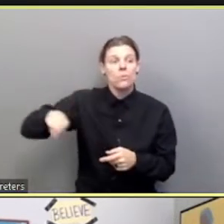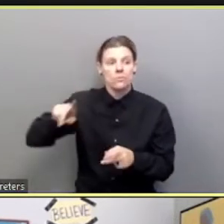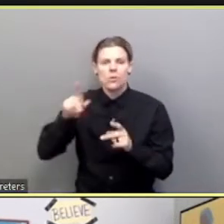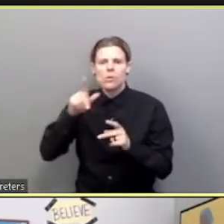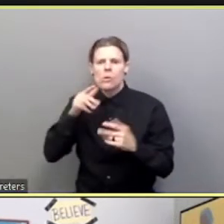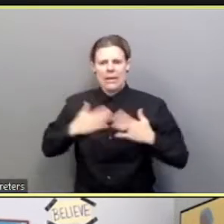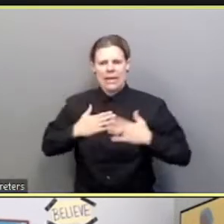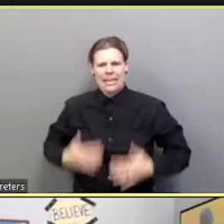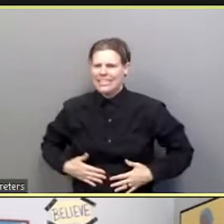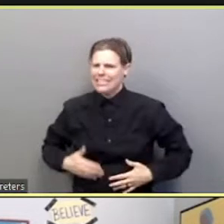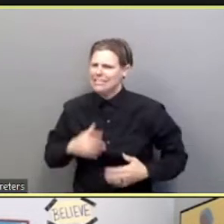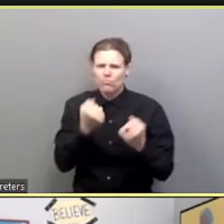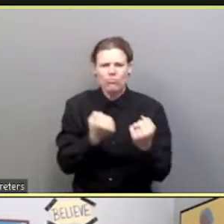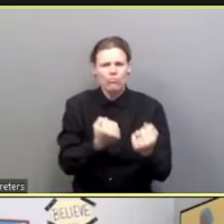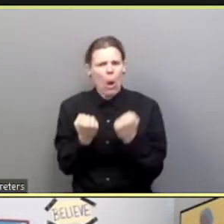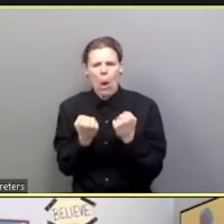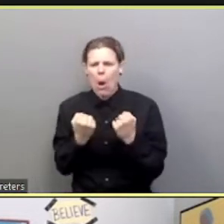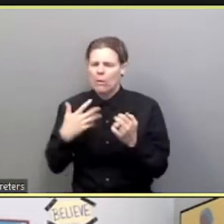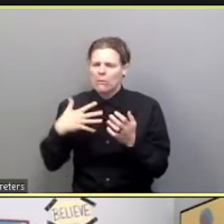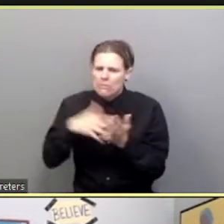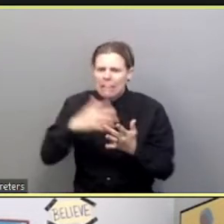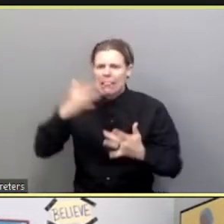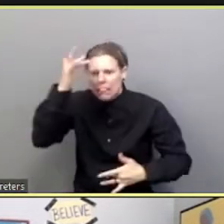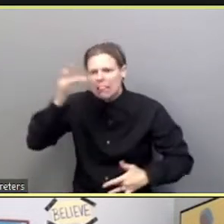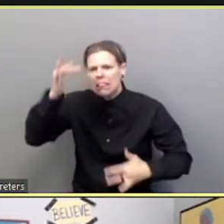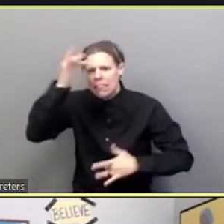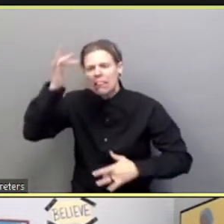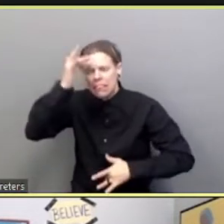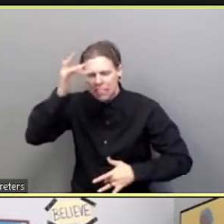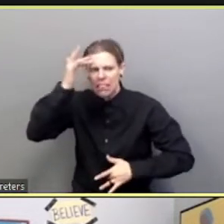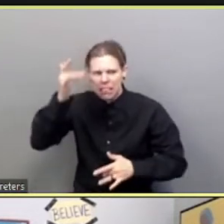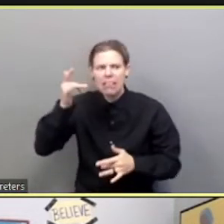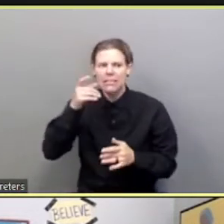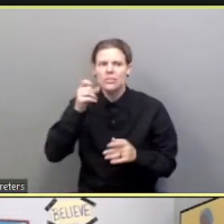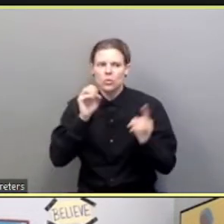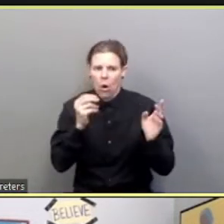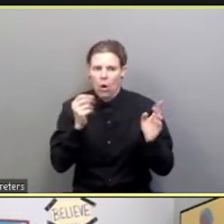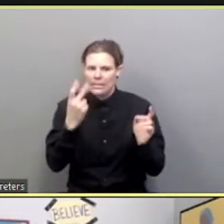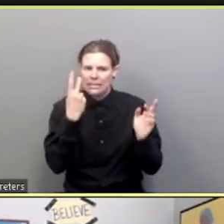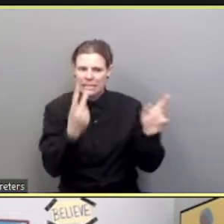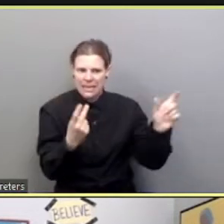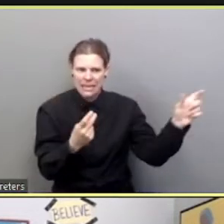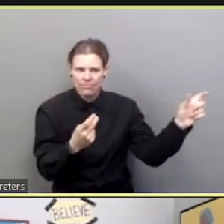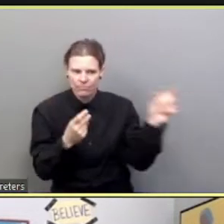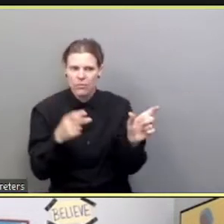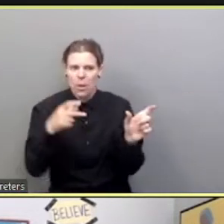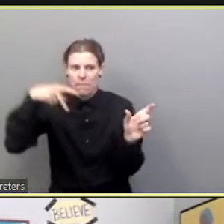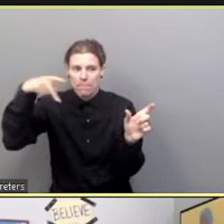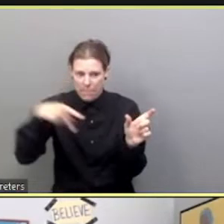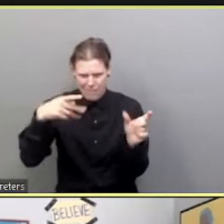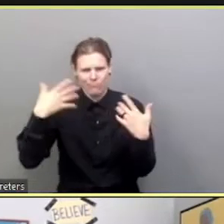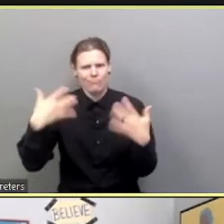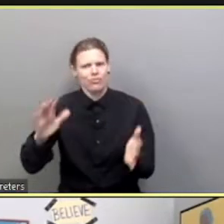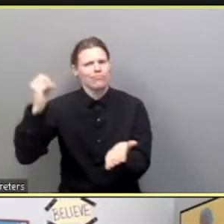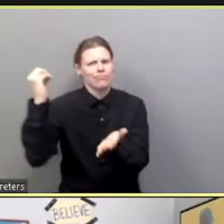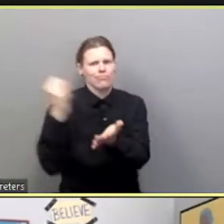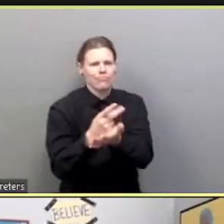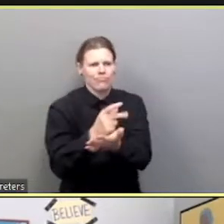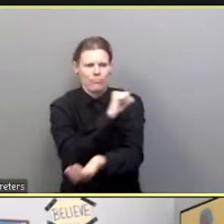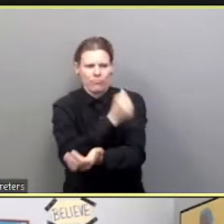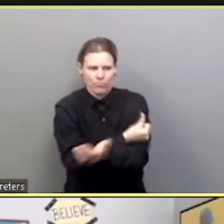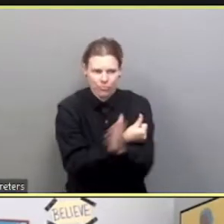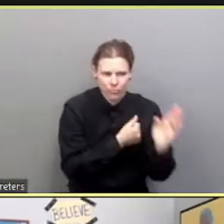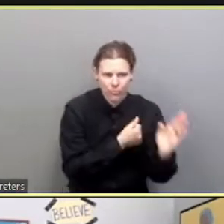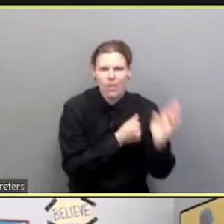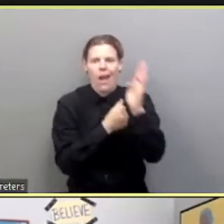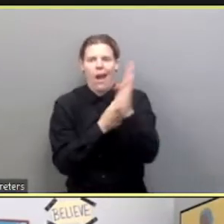then after in September, the Pfizer booster dose was approved. And then in October, all 3 vaccines are